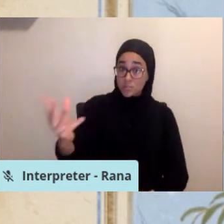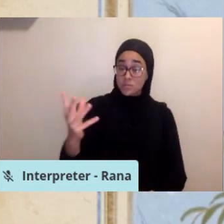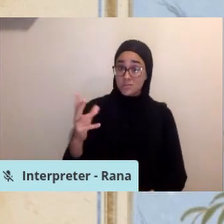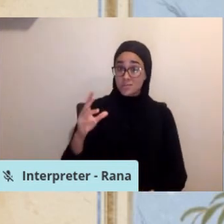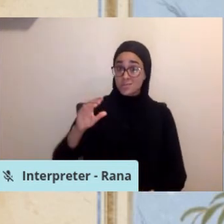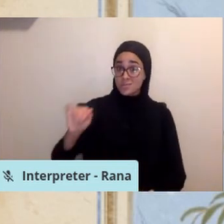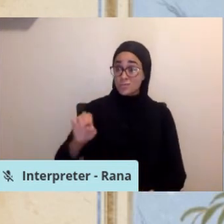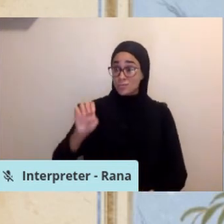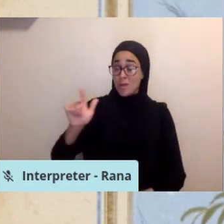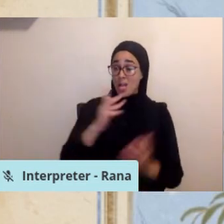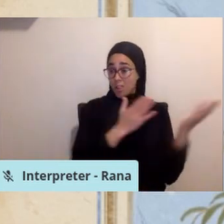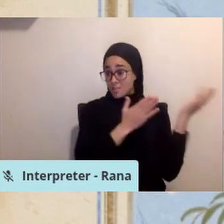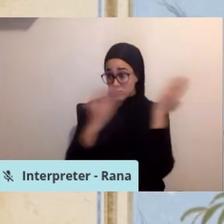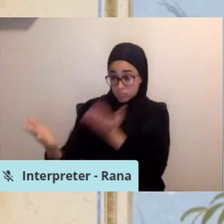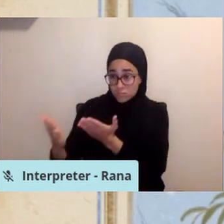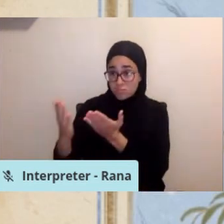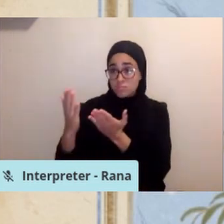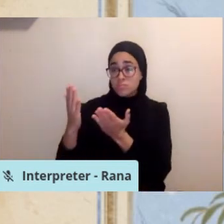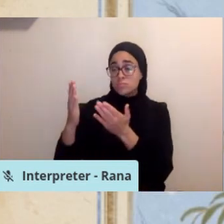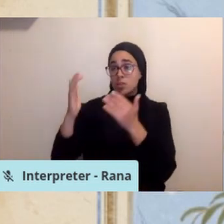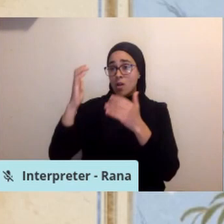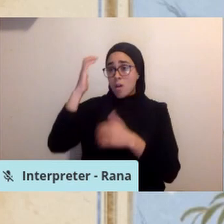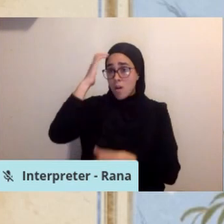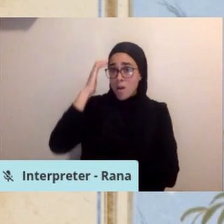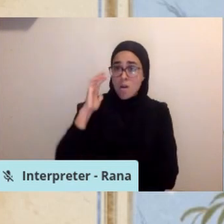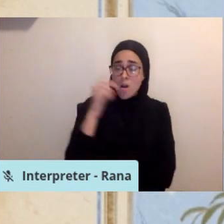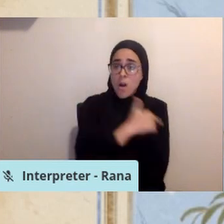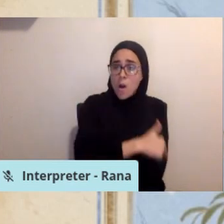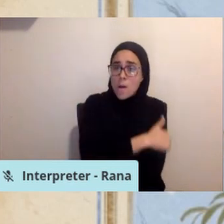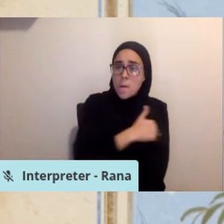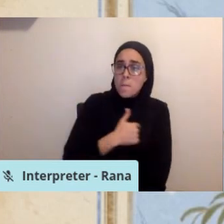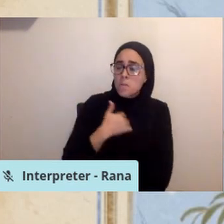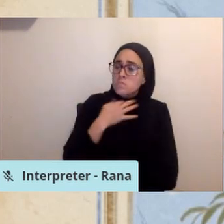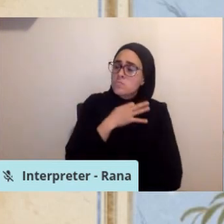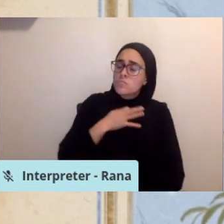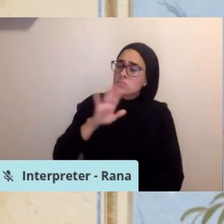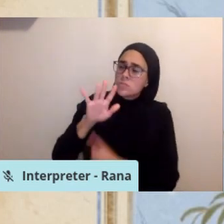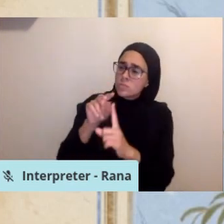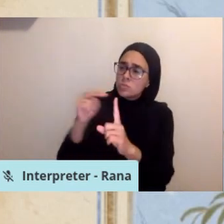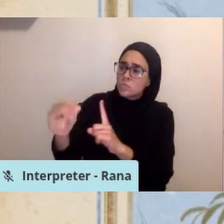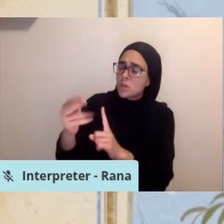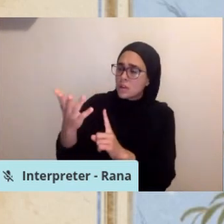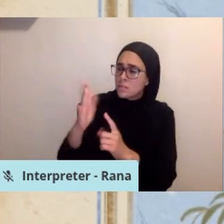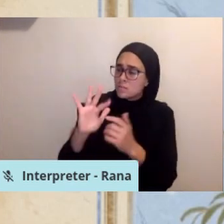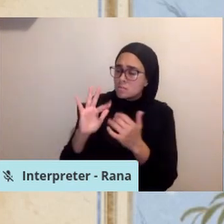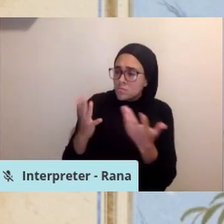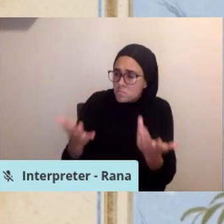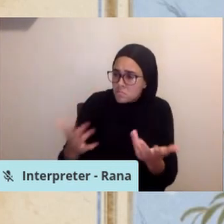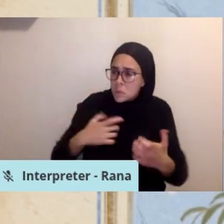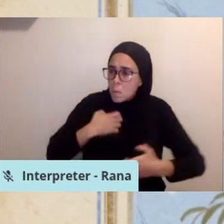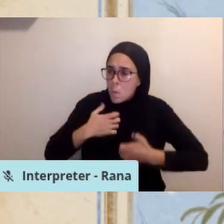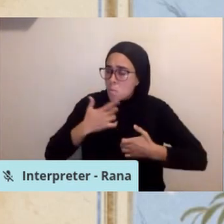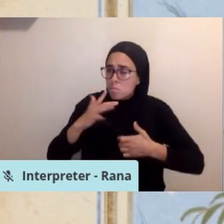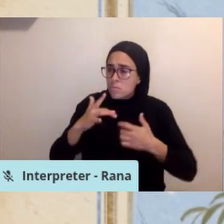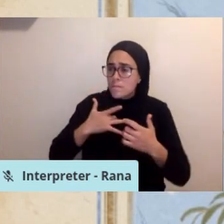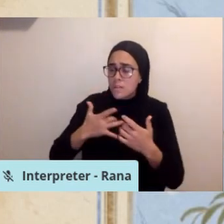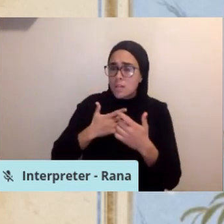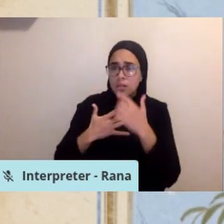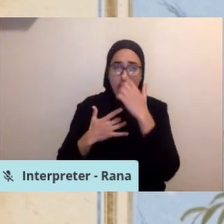taken to the ER, you know, you know, how did you take all of this?